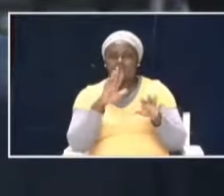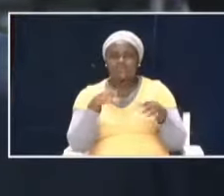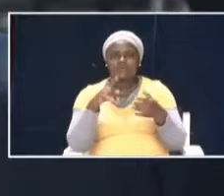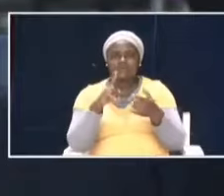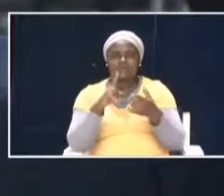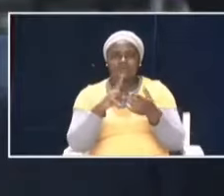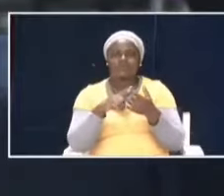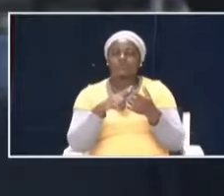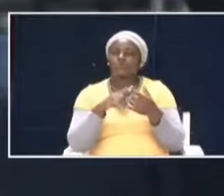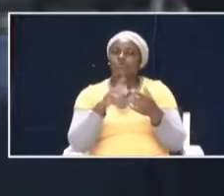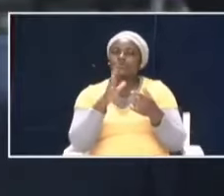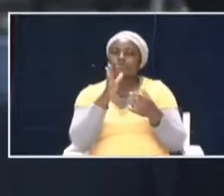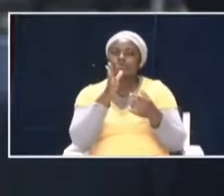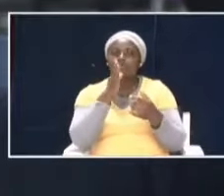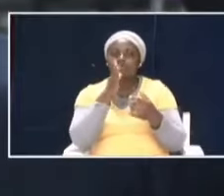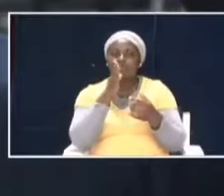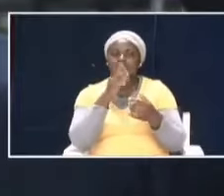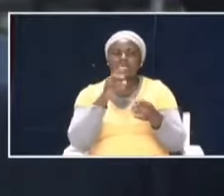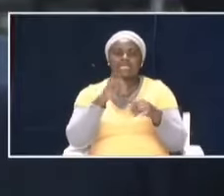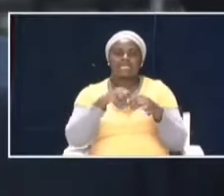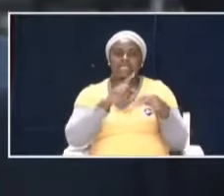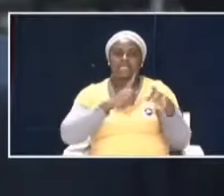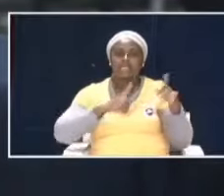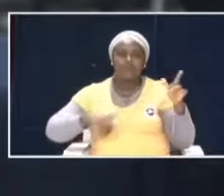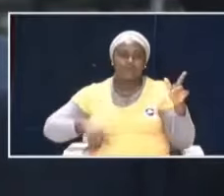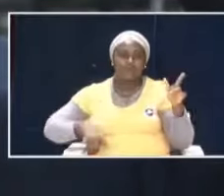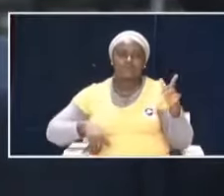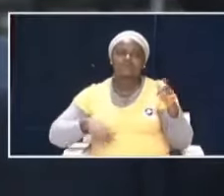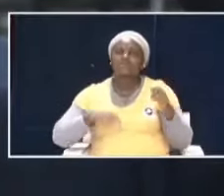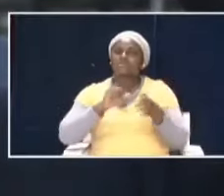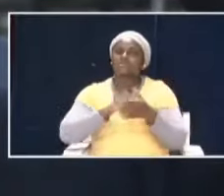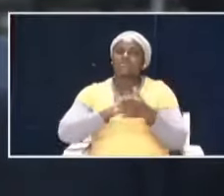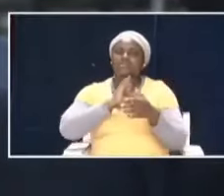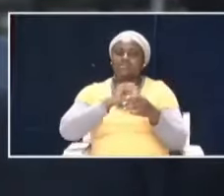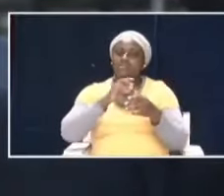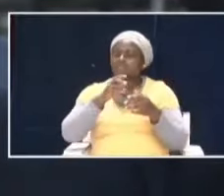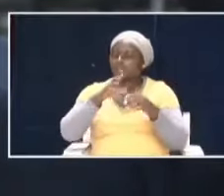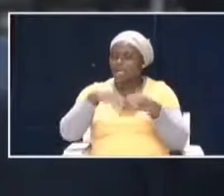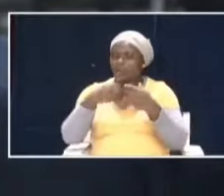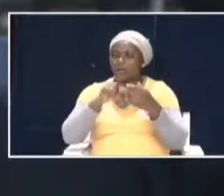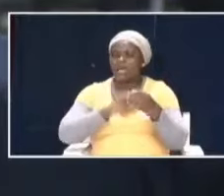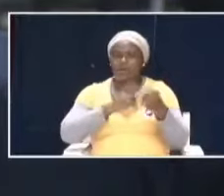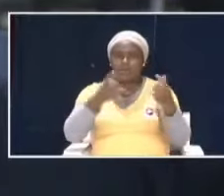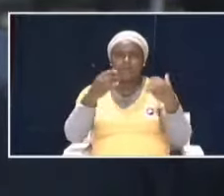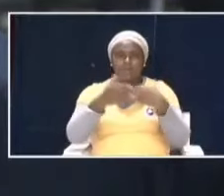Bola Akinlabi. So that was how I jacked back to life.